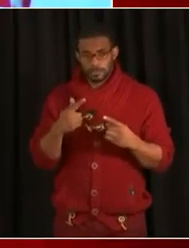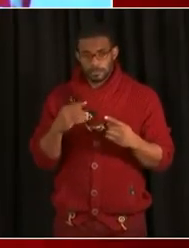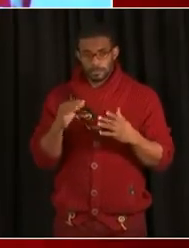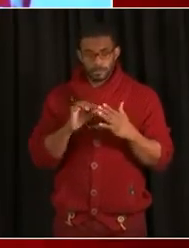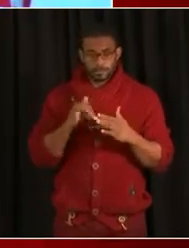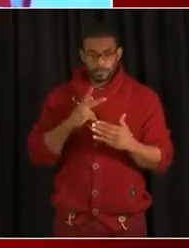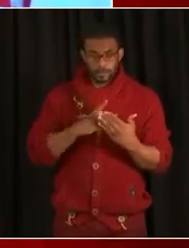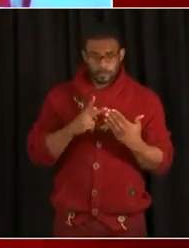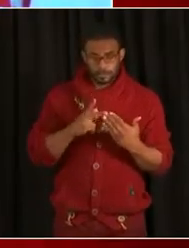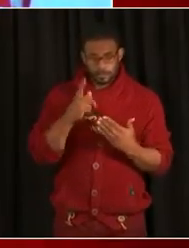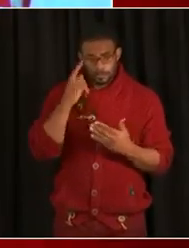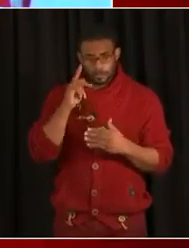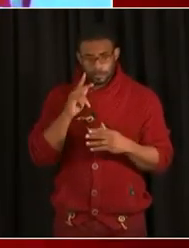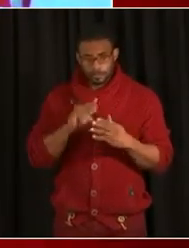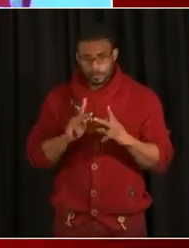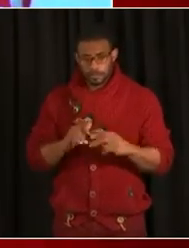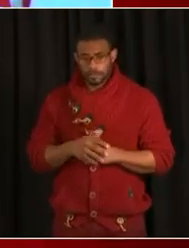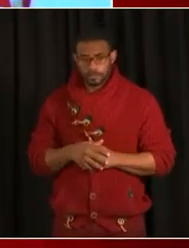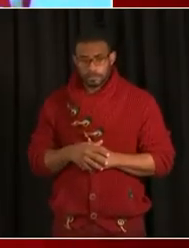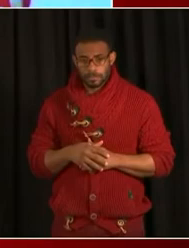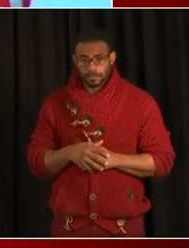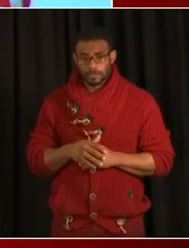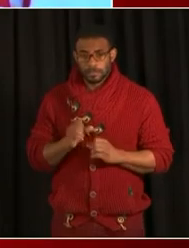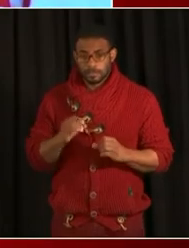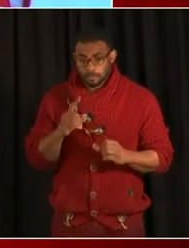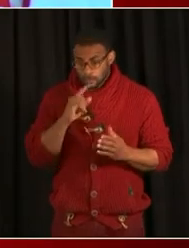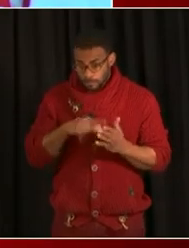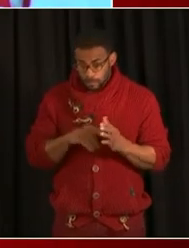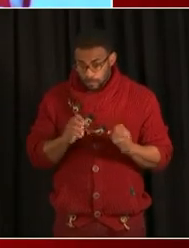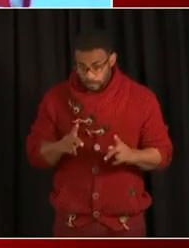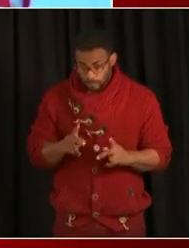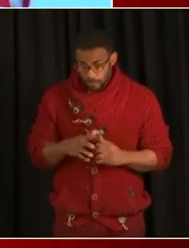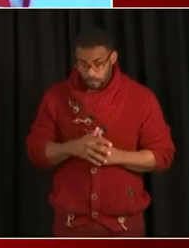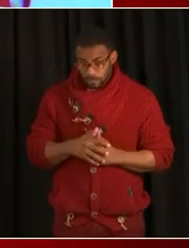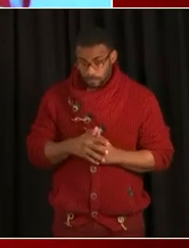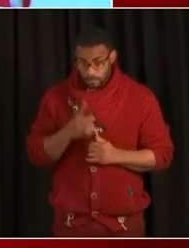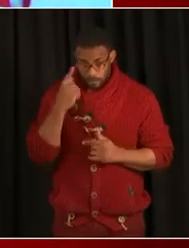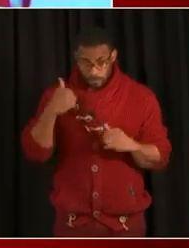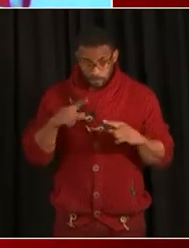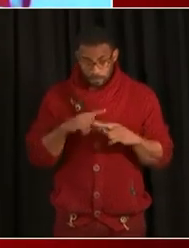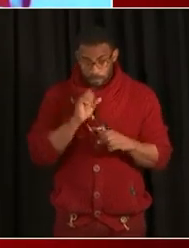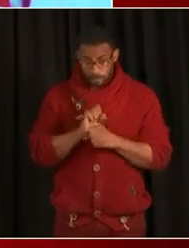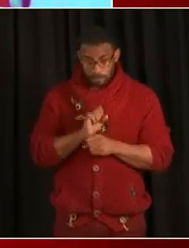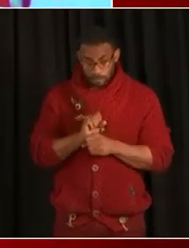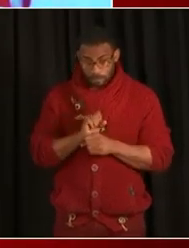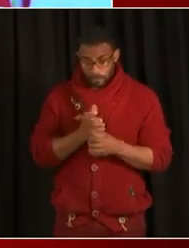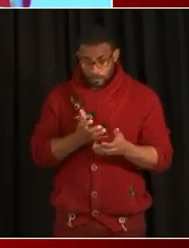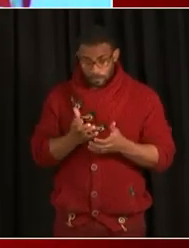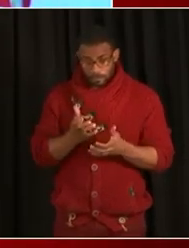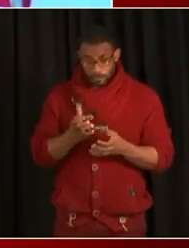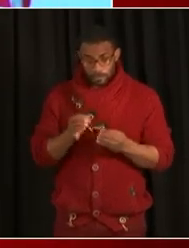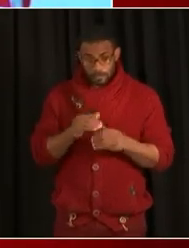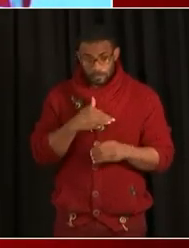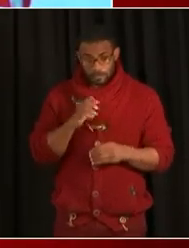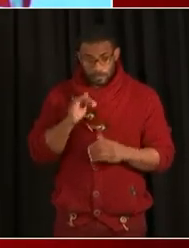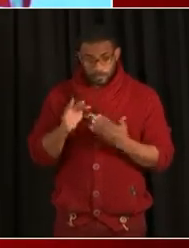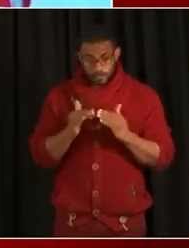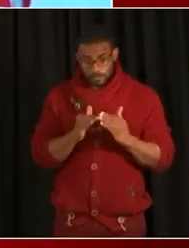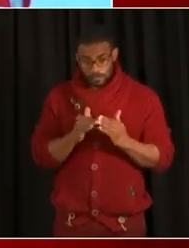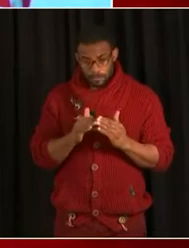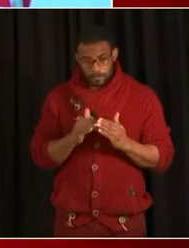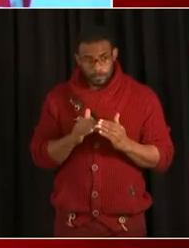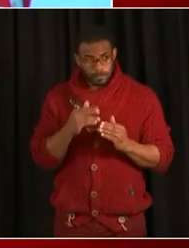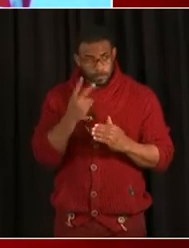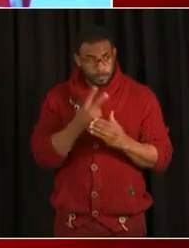our programs, whether they're free or paid programs. So is this an opportunity for us to actually engage more members of our